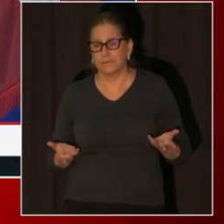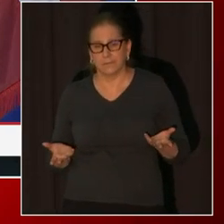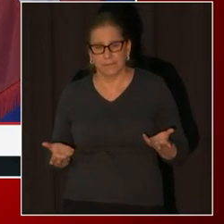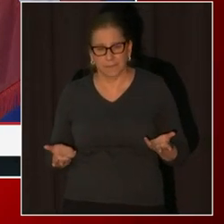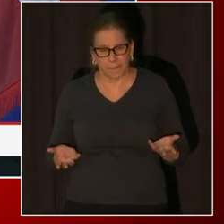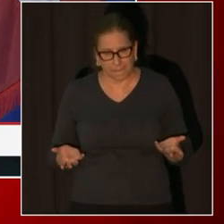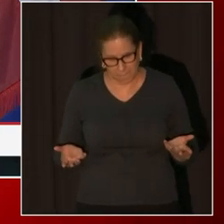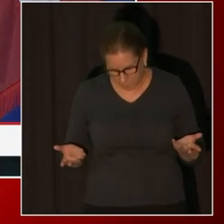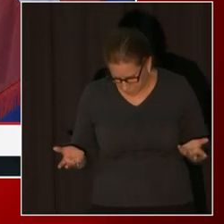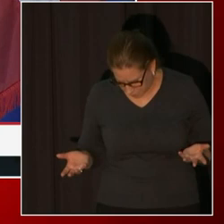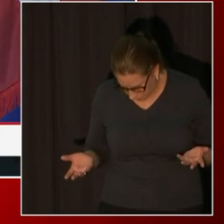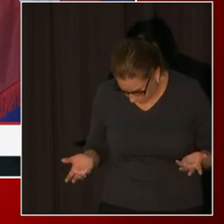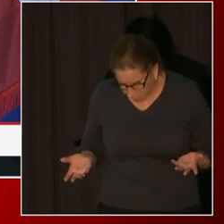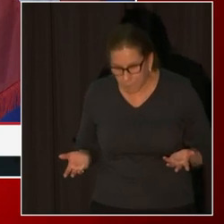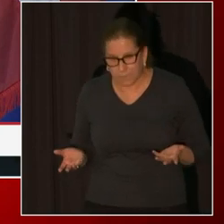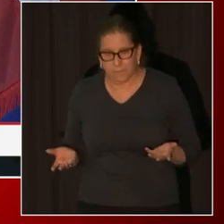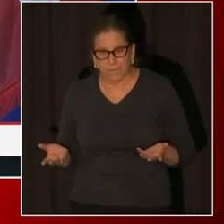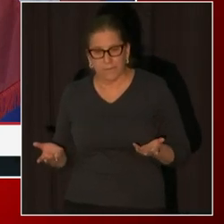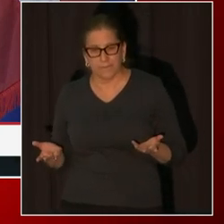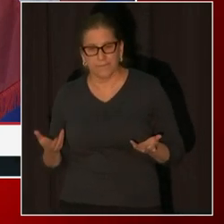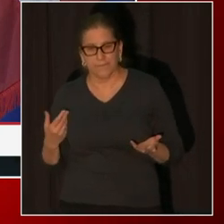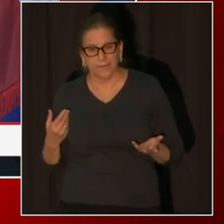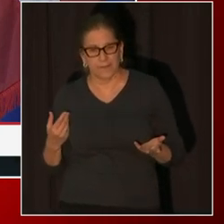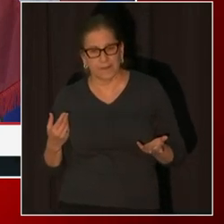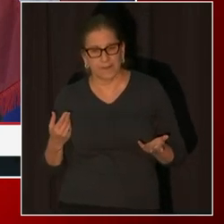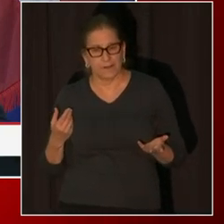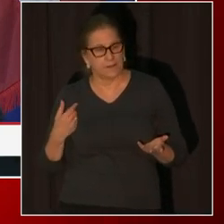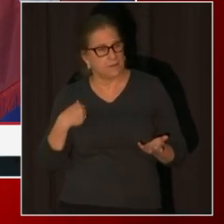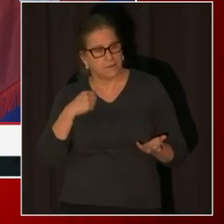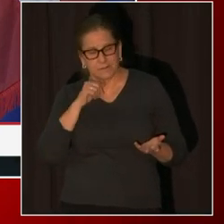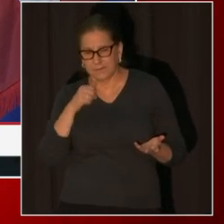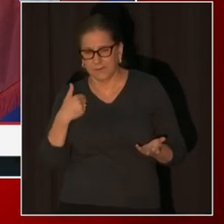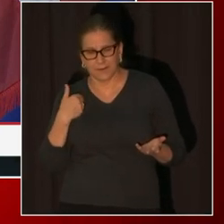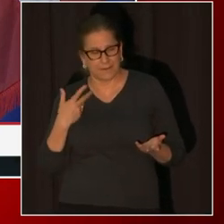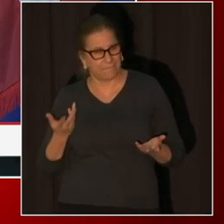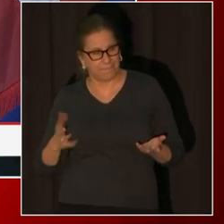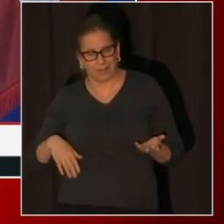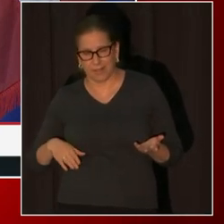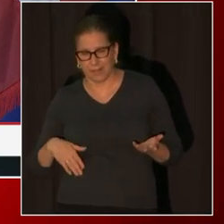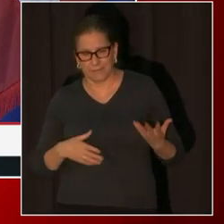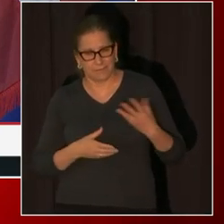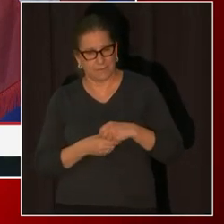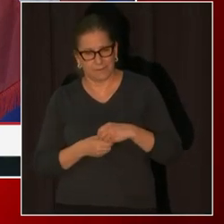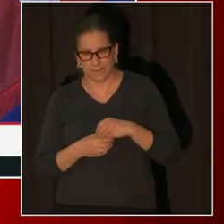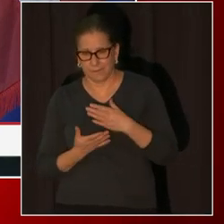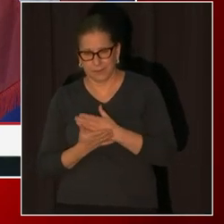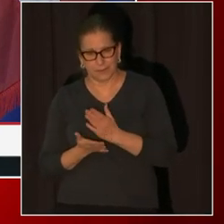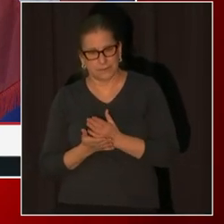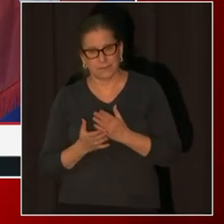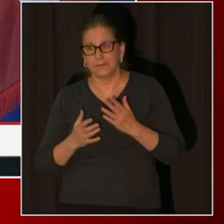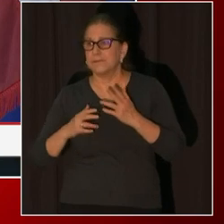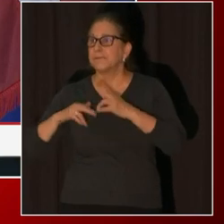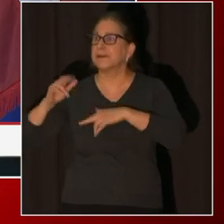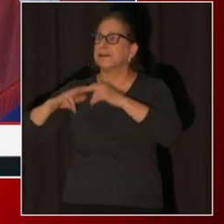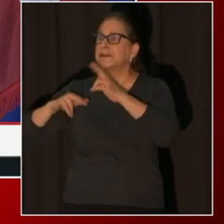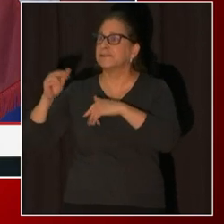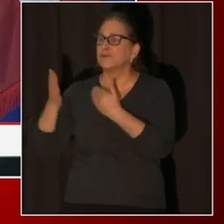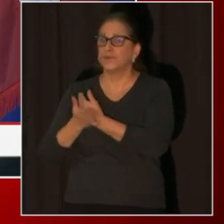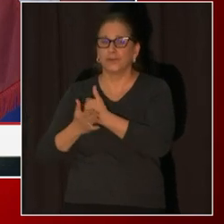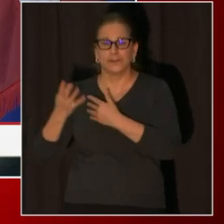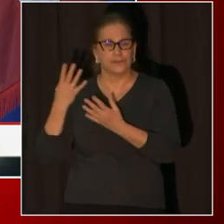have in this budget, nor the debt capacity to build a new jail in this budget. But we